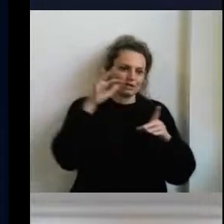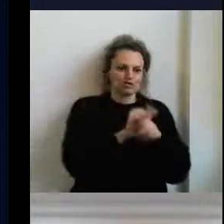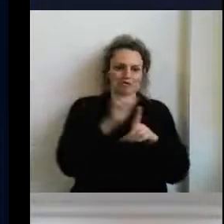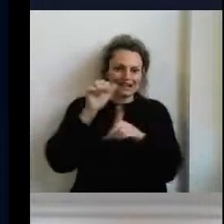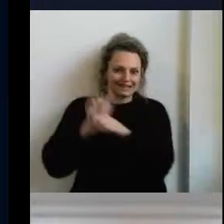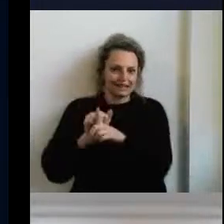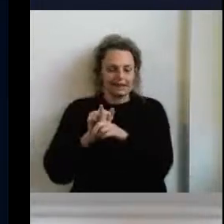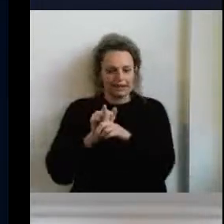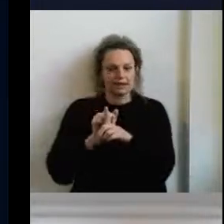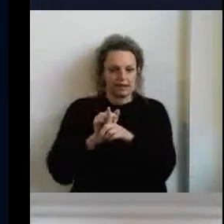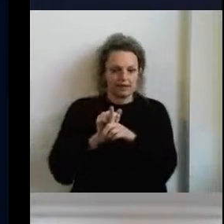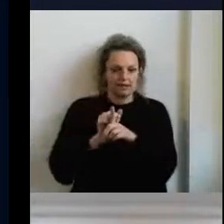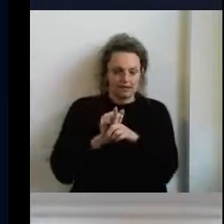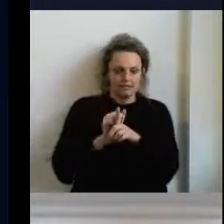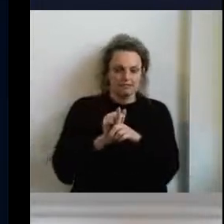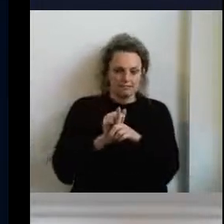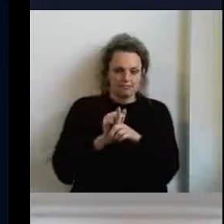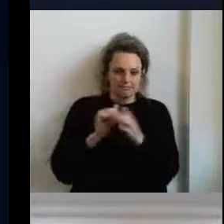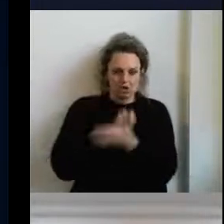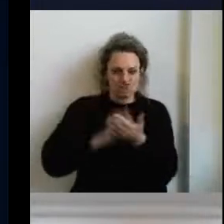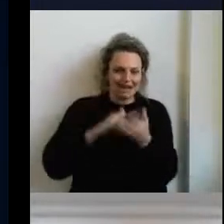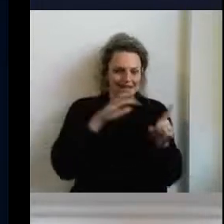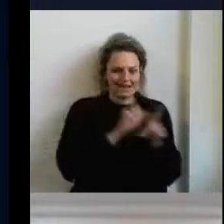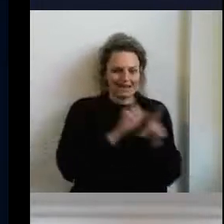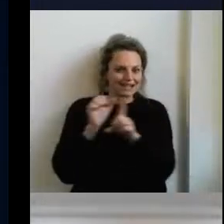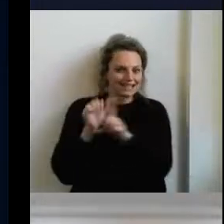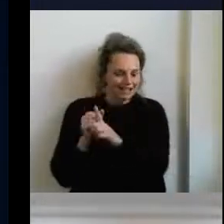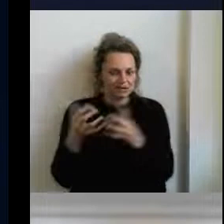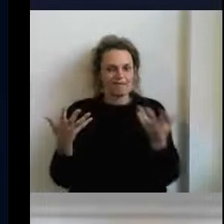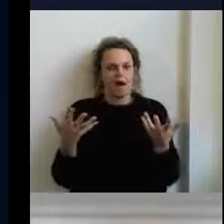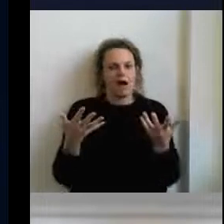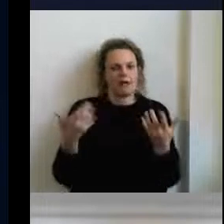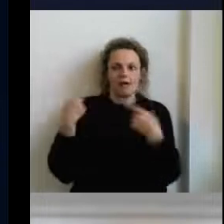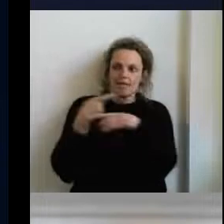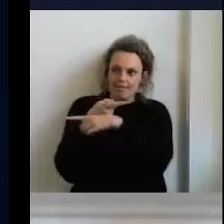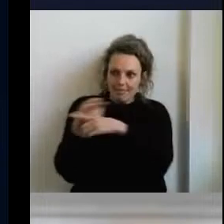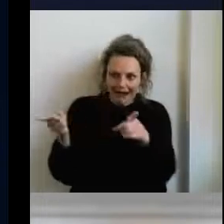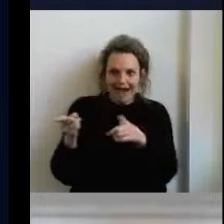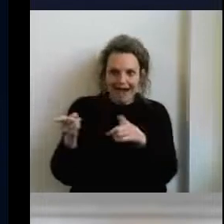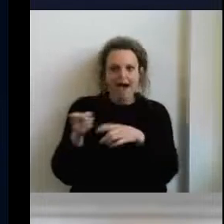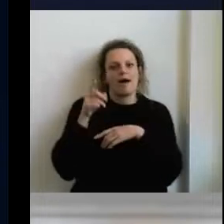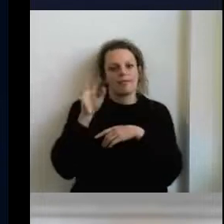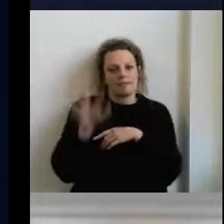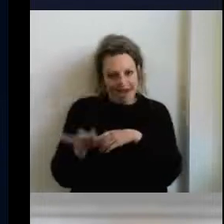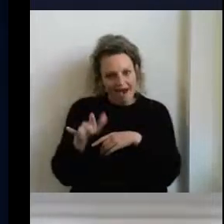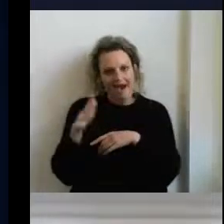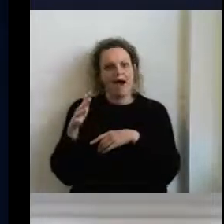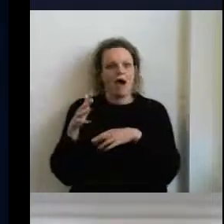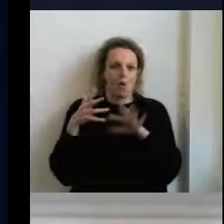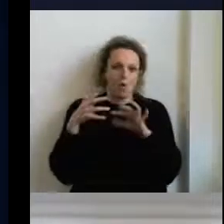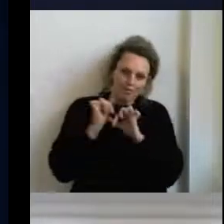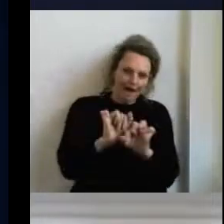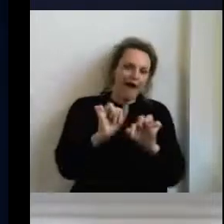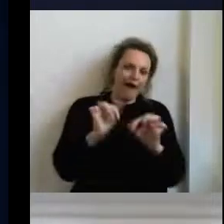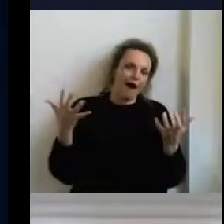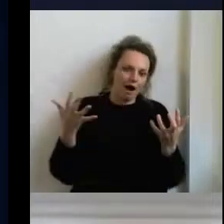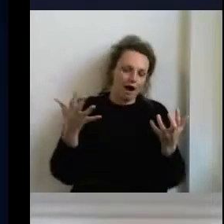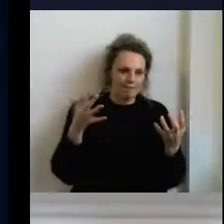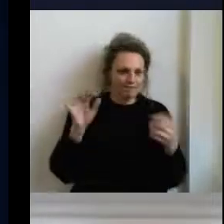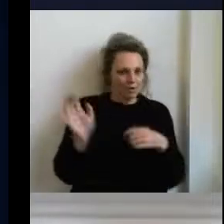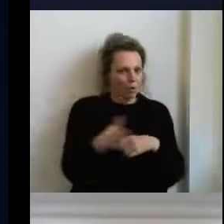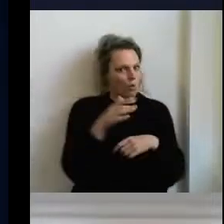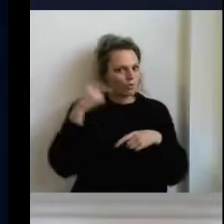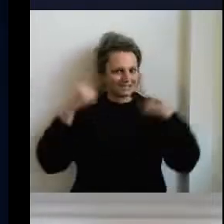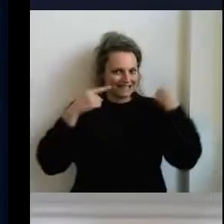usage of the word, or even like there, or there. Which there do you use depending on which one you're going at? They all sound the